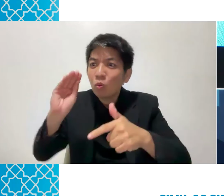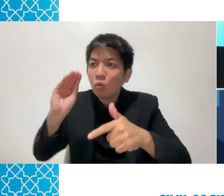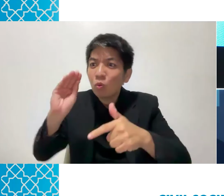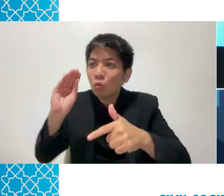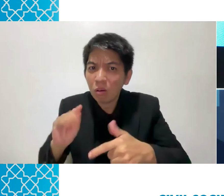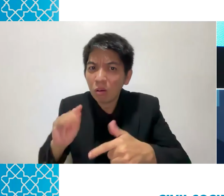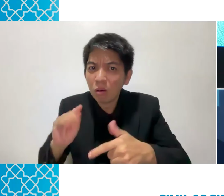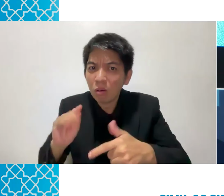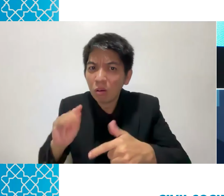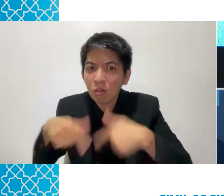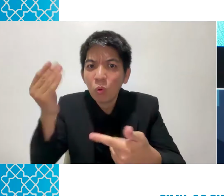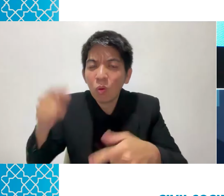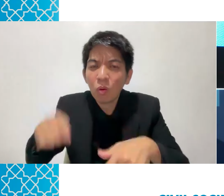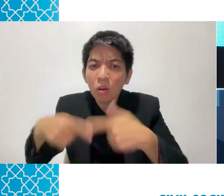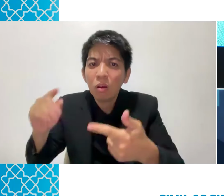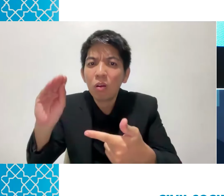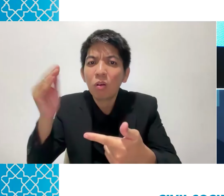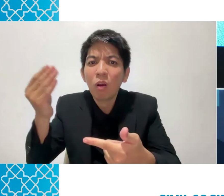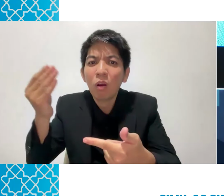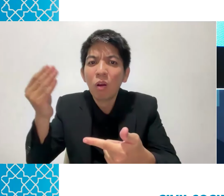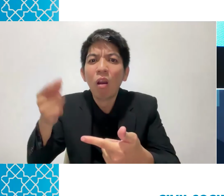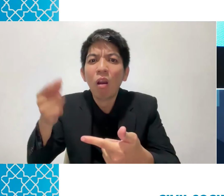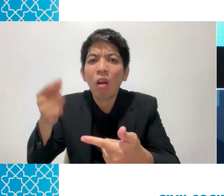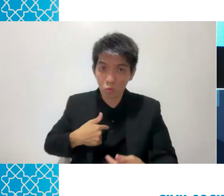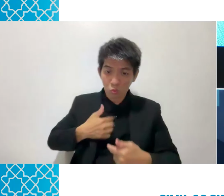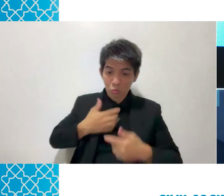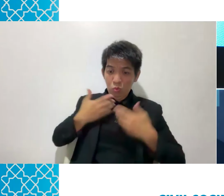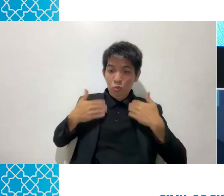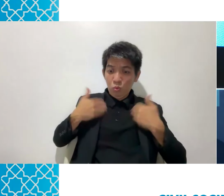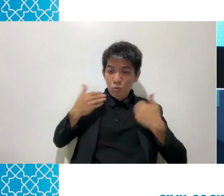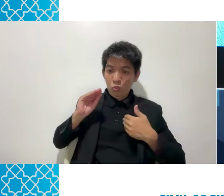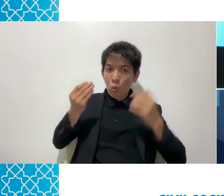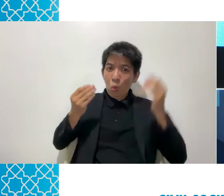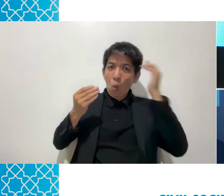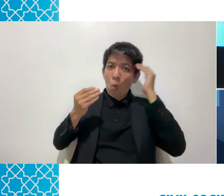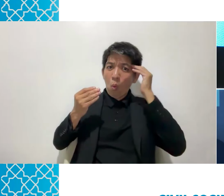a proper decision making system so that we can be heard. So yeah, thank you.